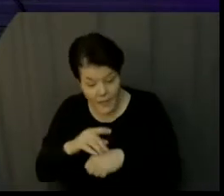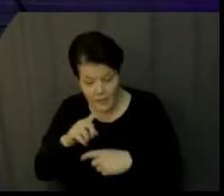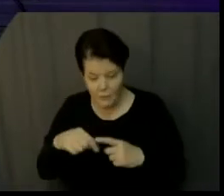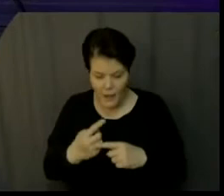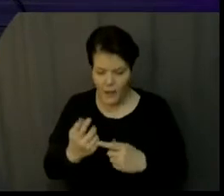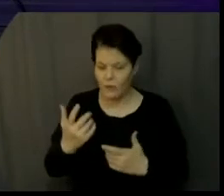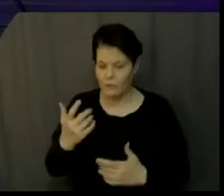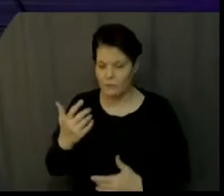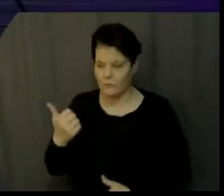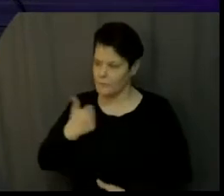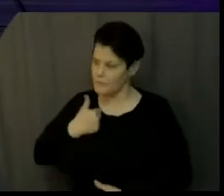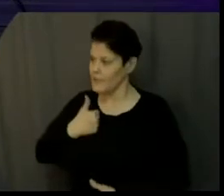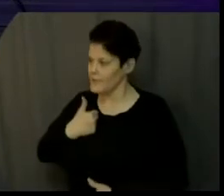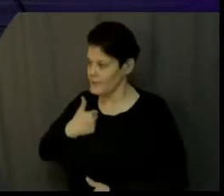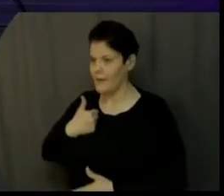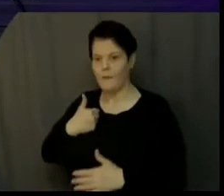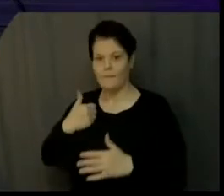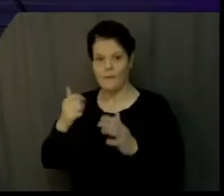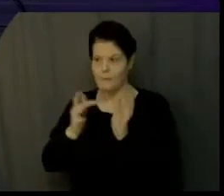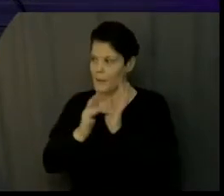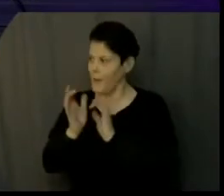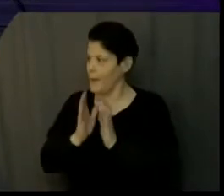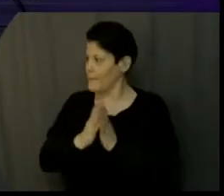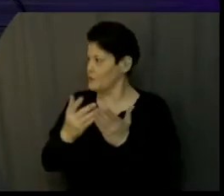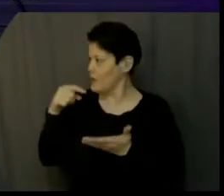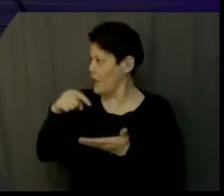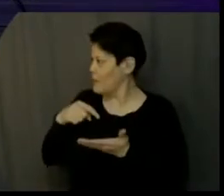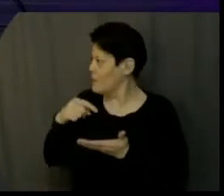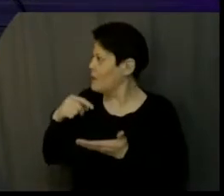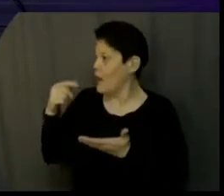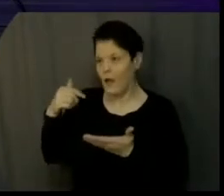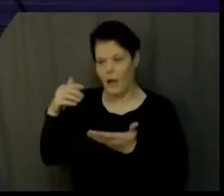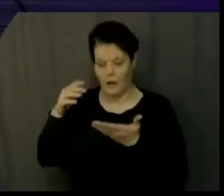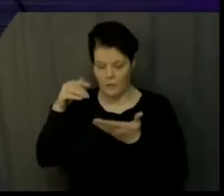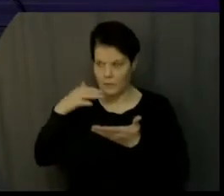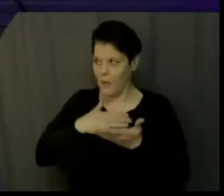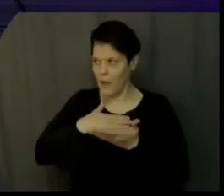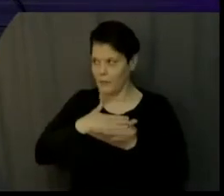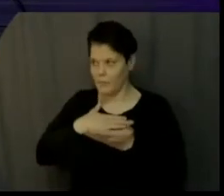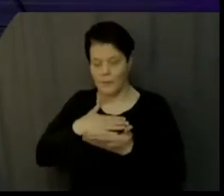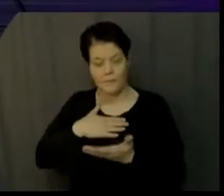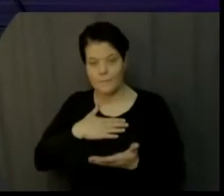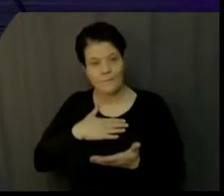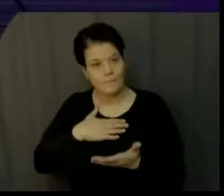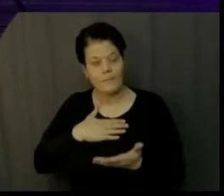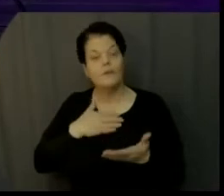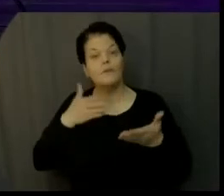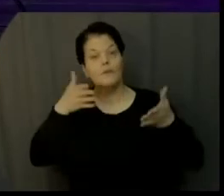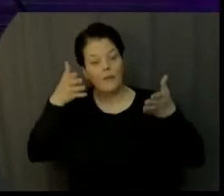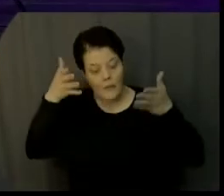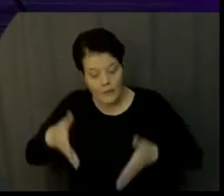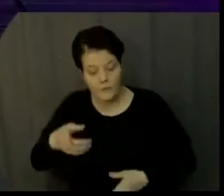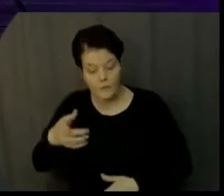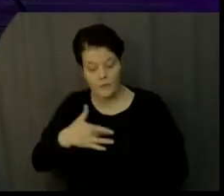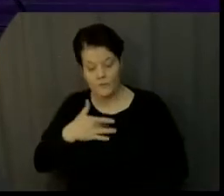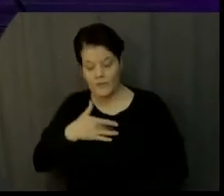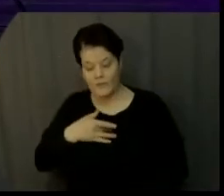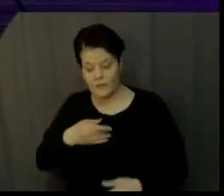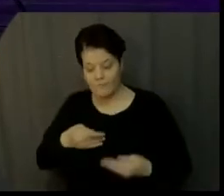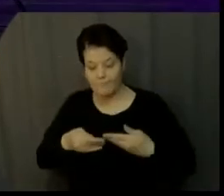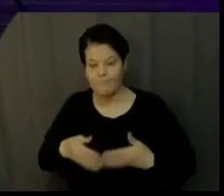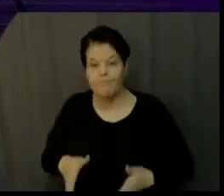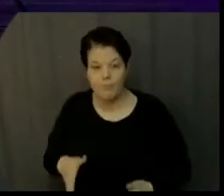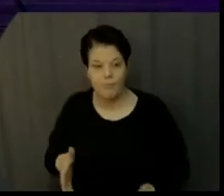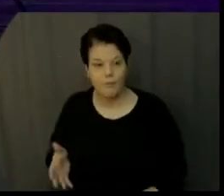ourselves up about perceived failures and disciplines. And this will leave you defeated on the journey of grace. I'm sure